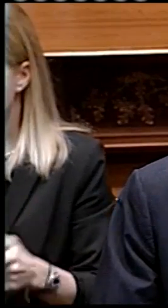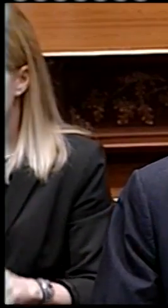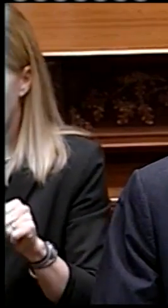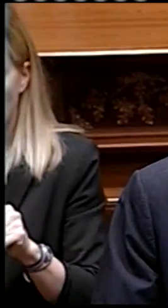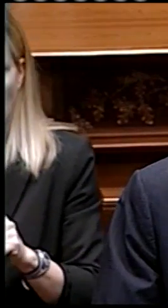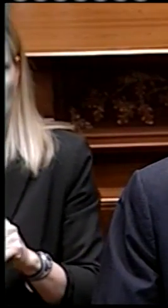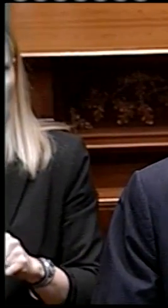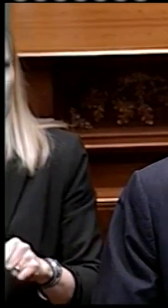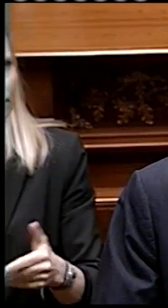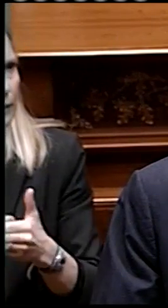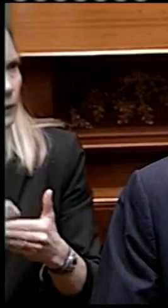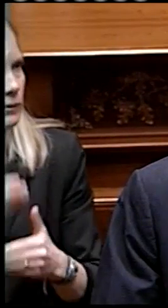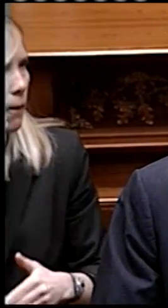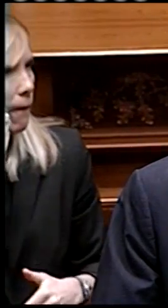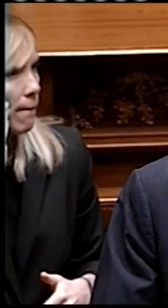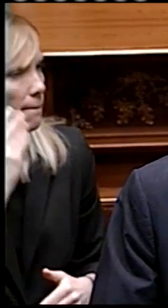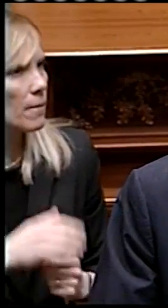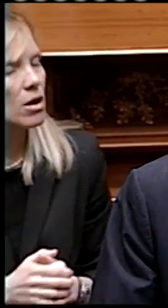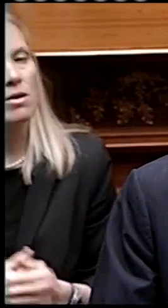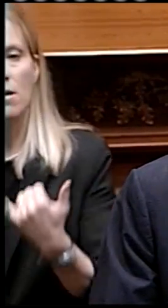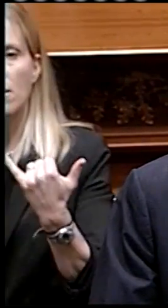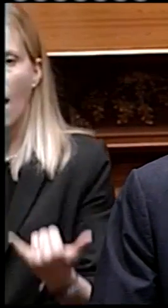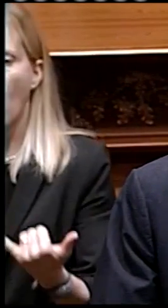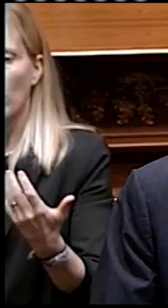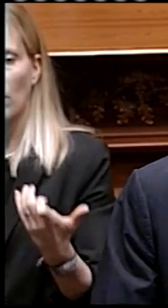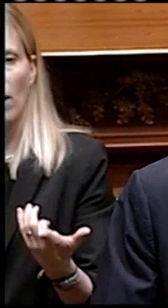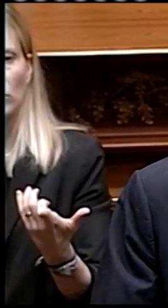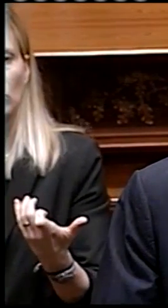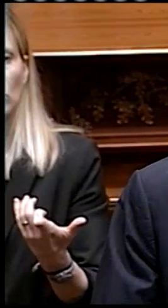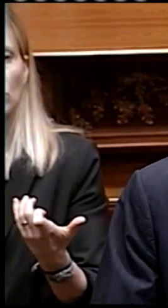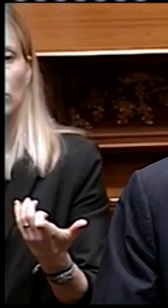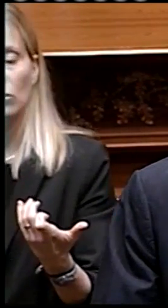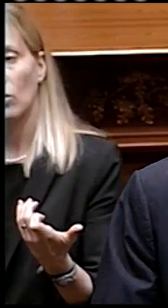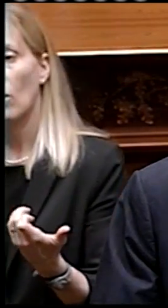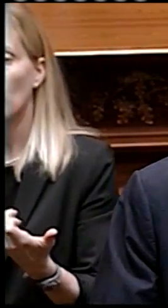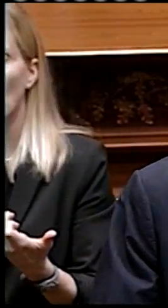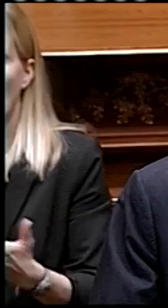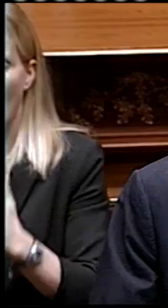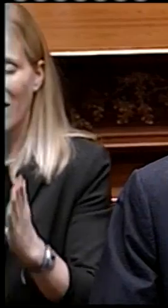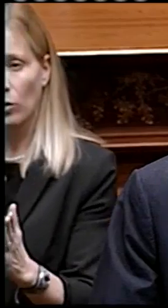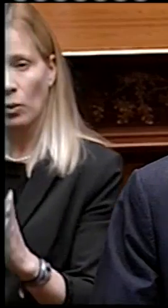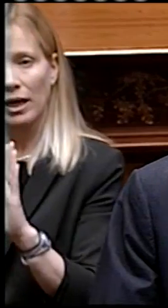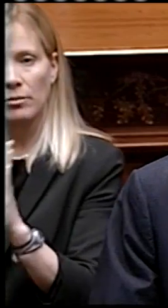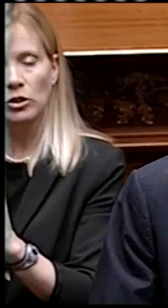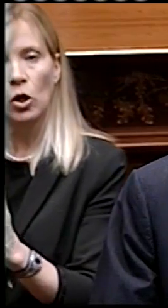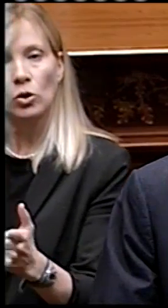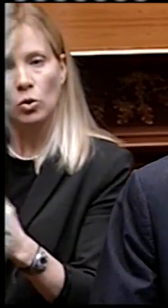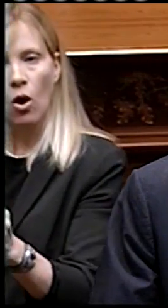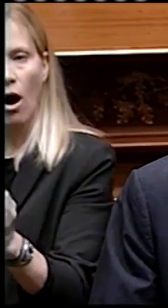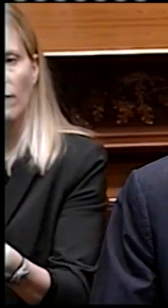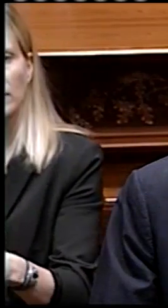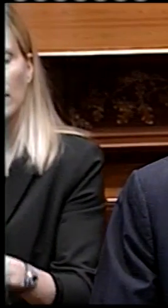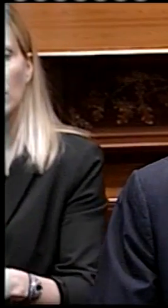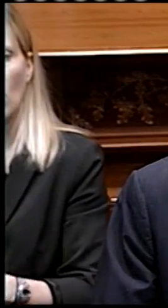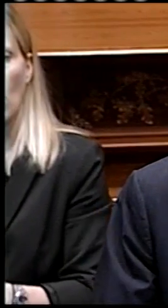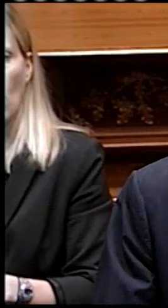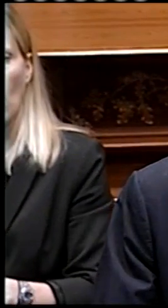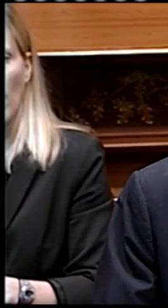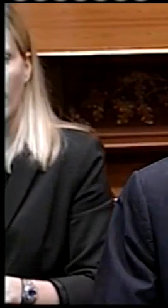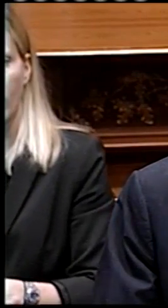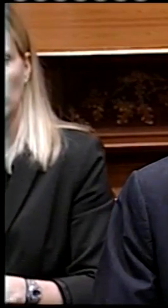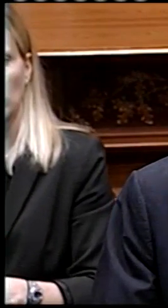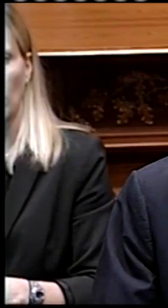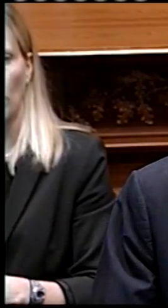find a job near home. Now he must commute 1 hour and 20 minutes to his office in Williamsburg,